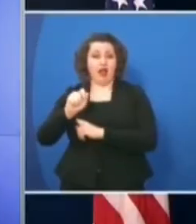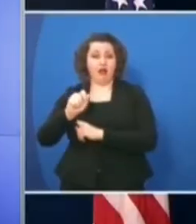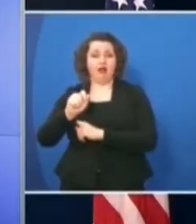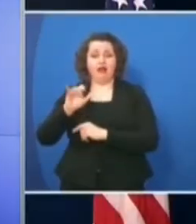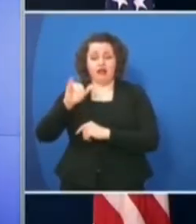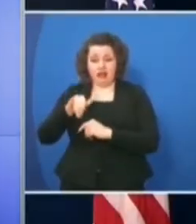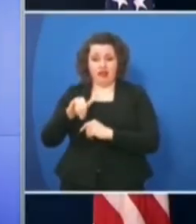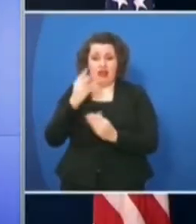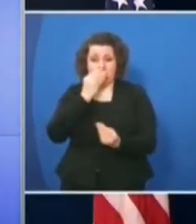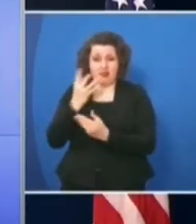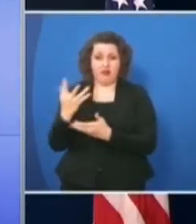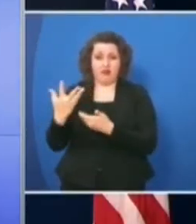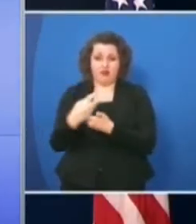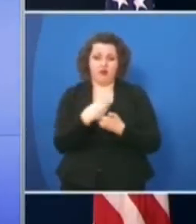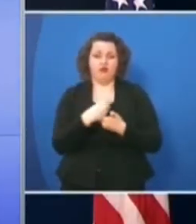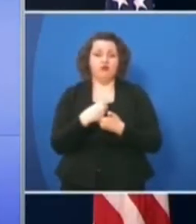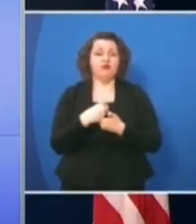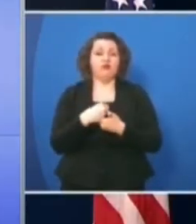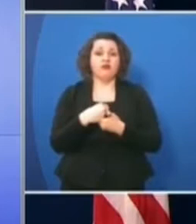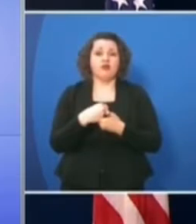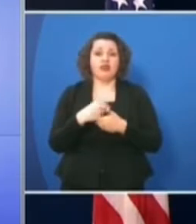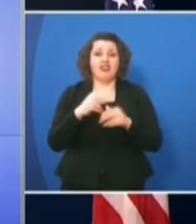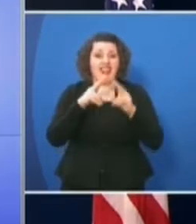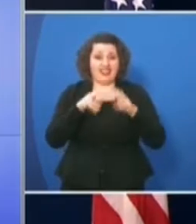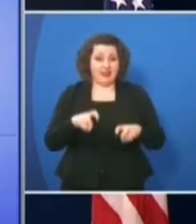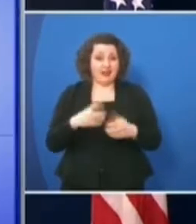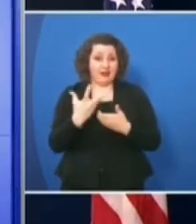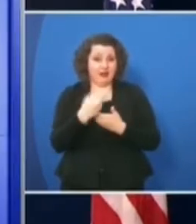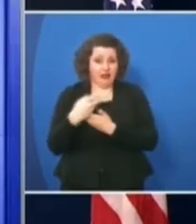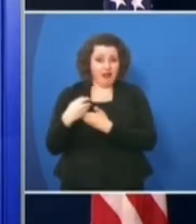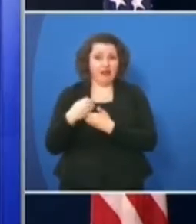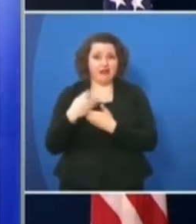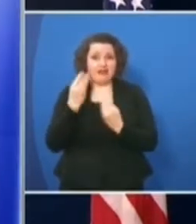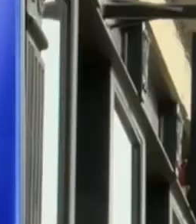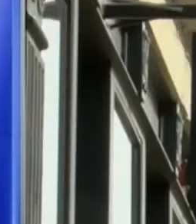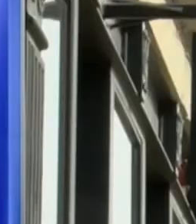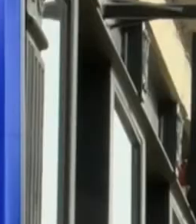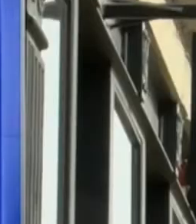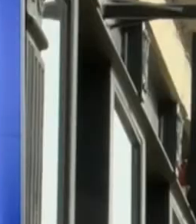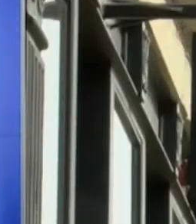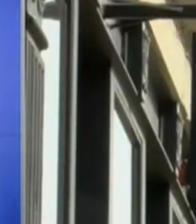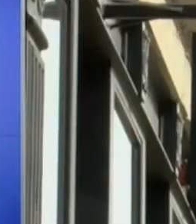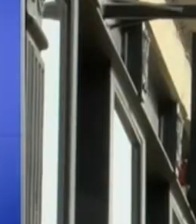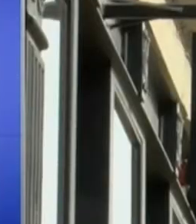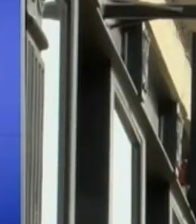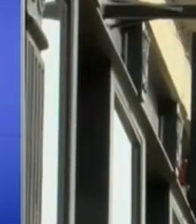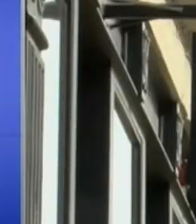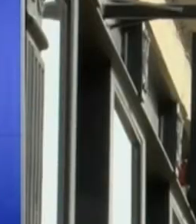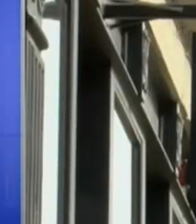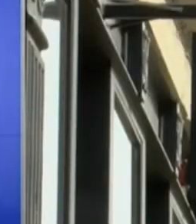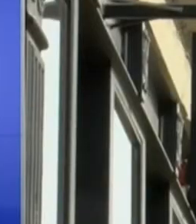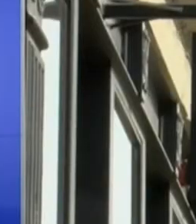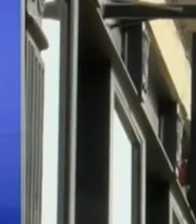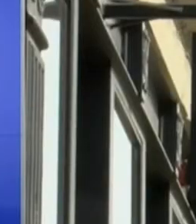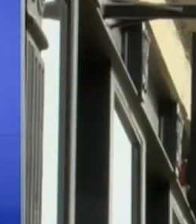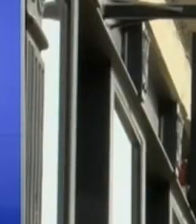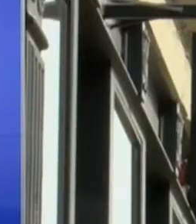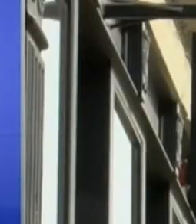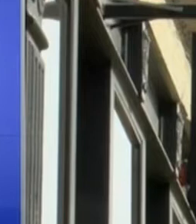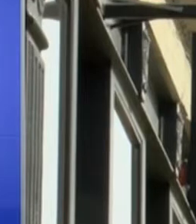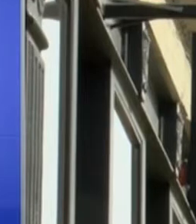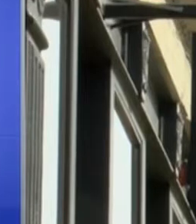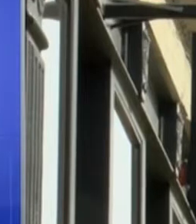appropriate health measures in place. The coming days, next week, bars will be allowed to reopen as well. And like restaurants,